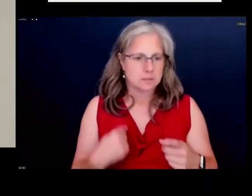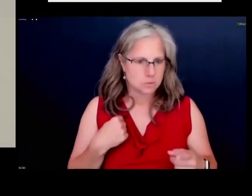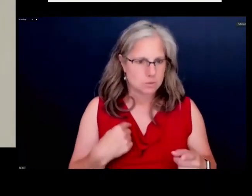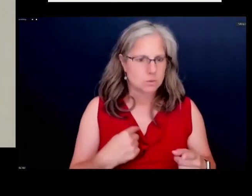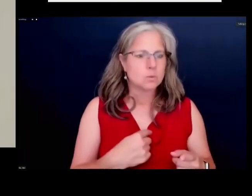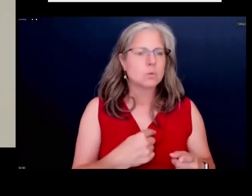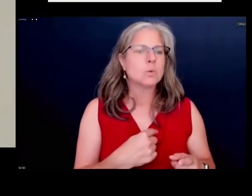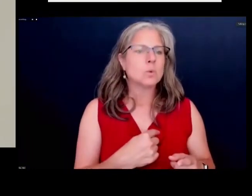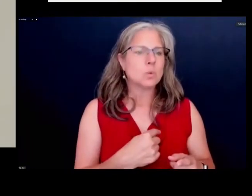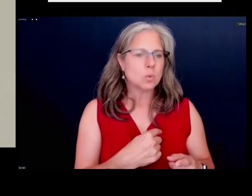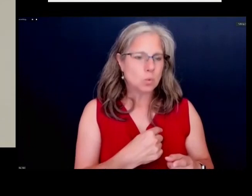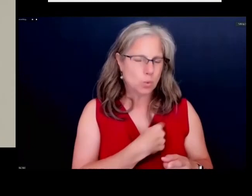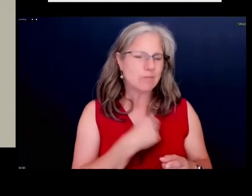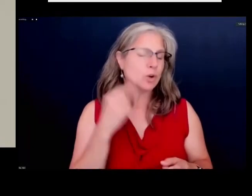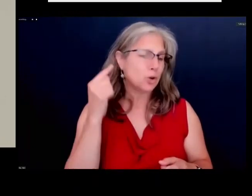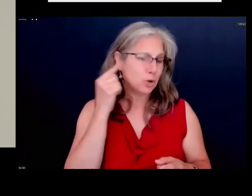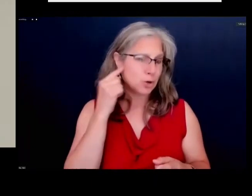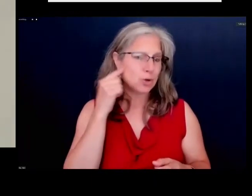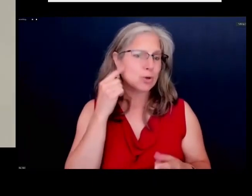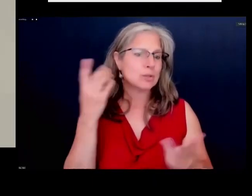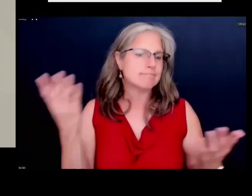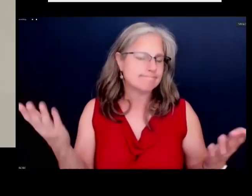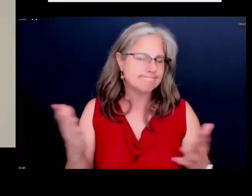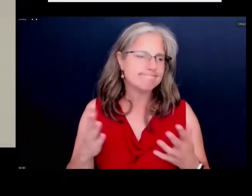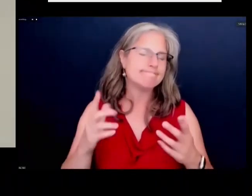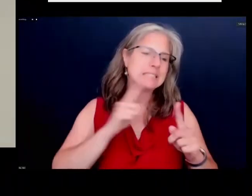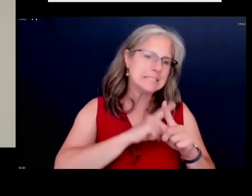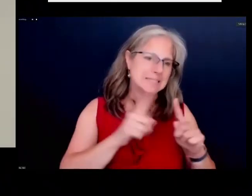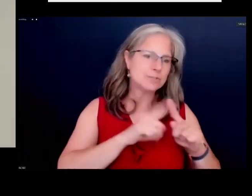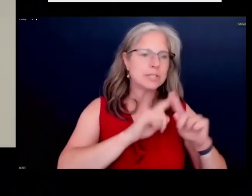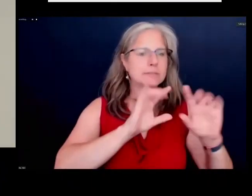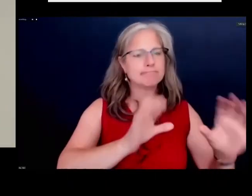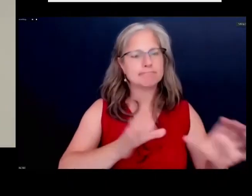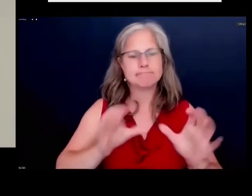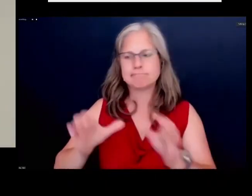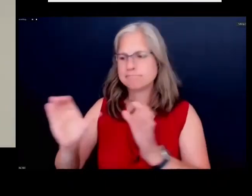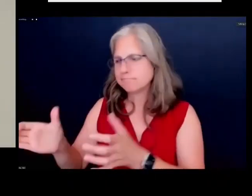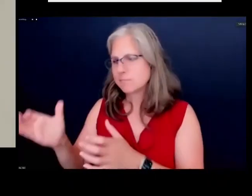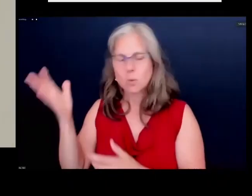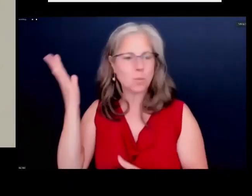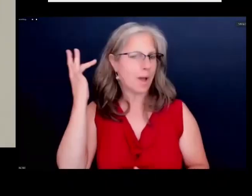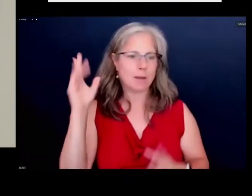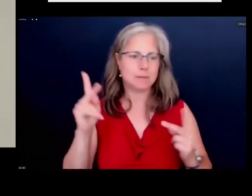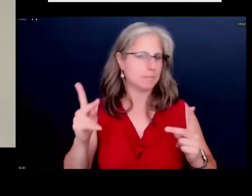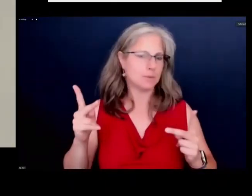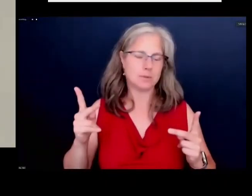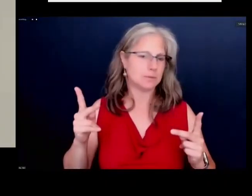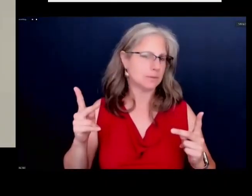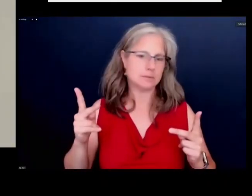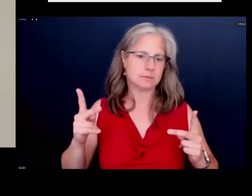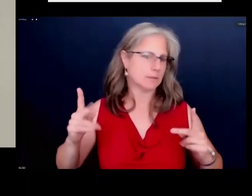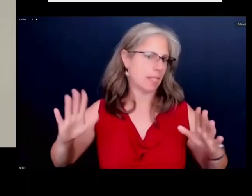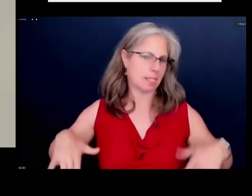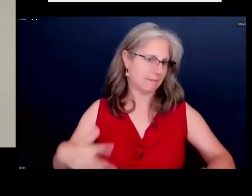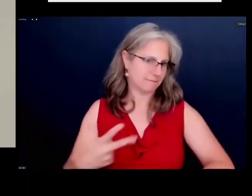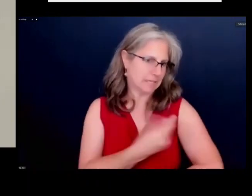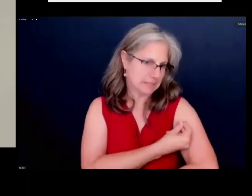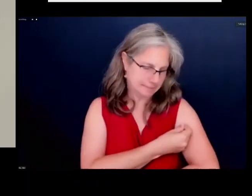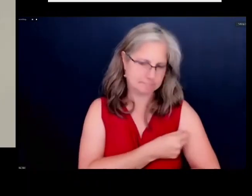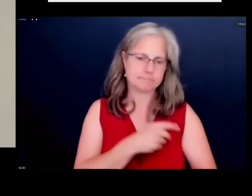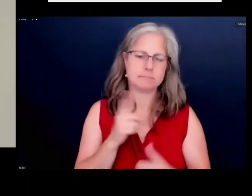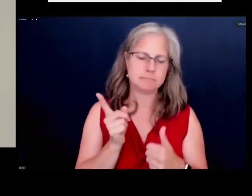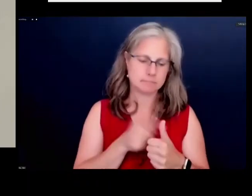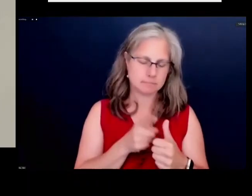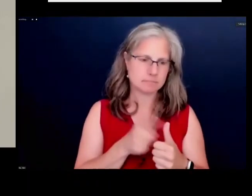We've heard there are different categories why people don't get vaccinated. One